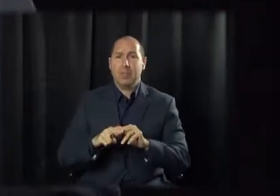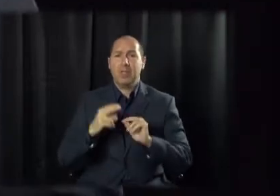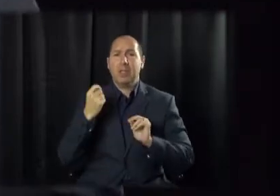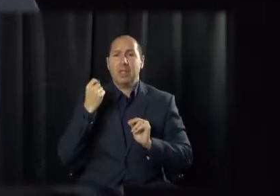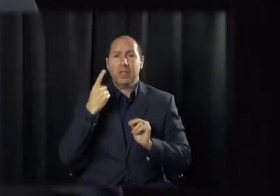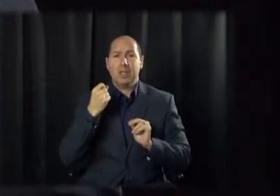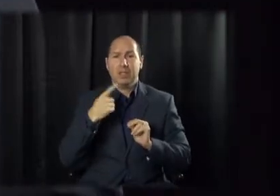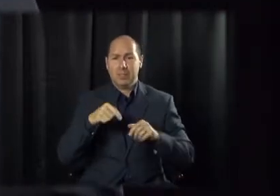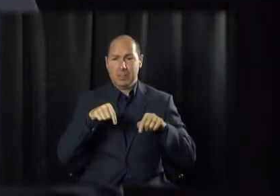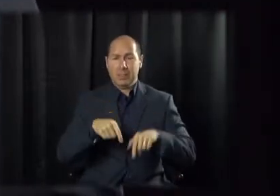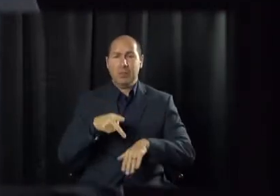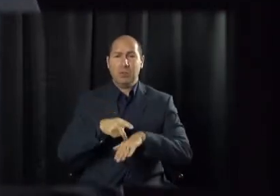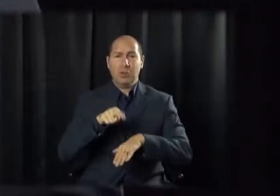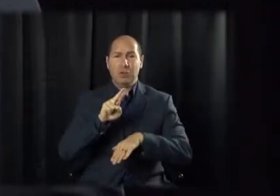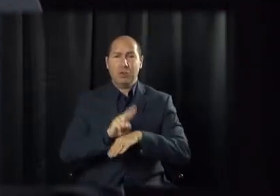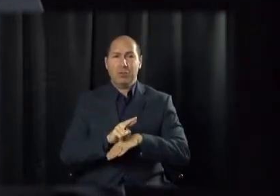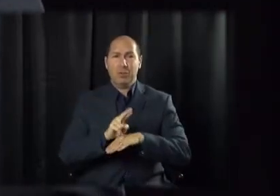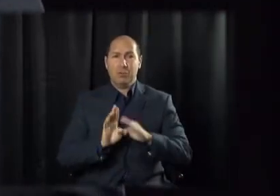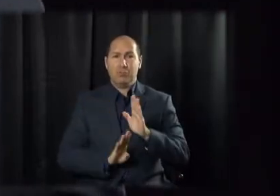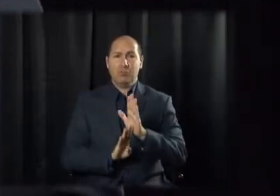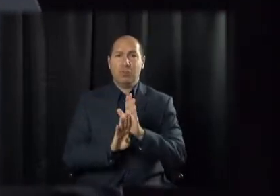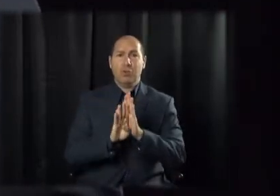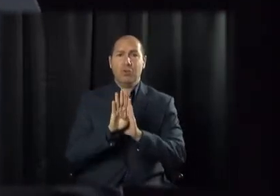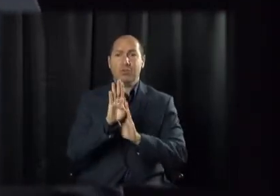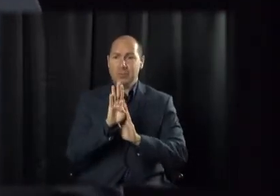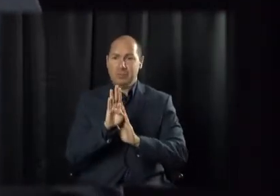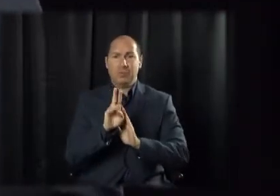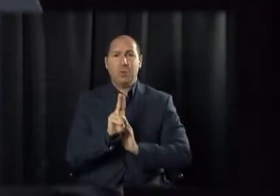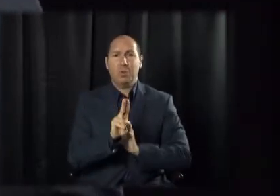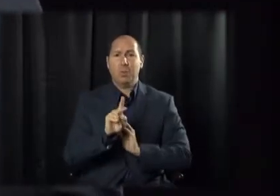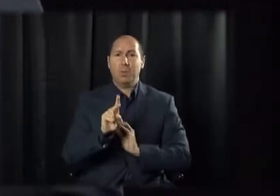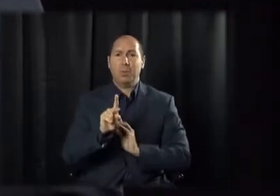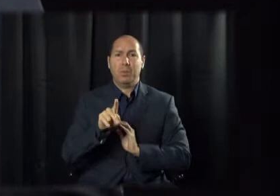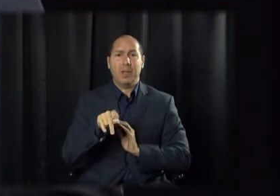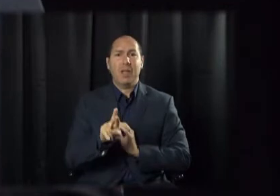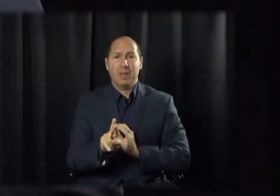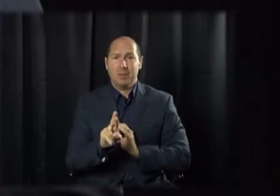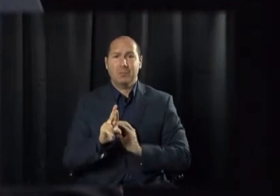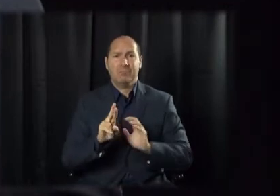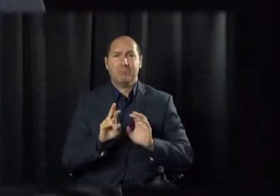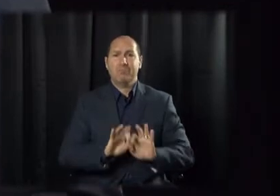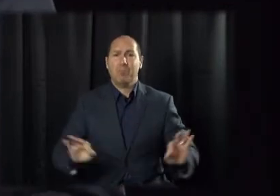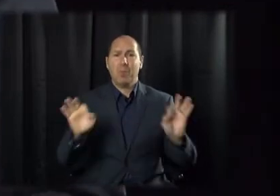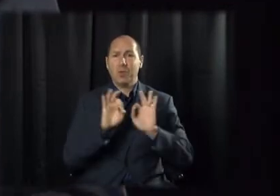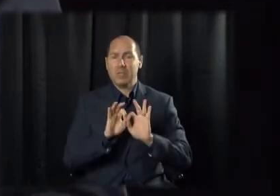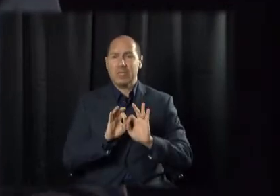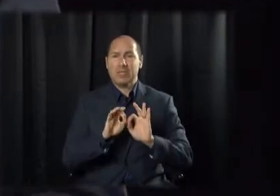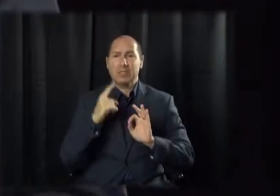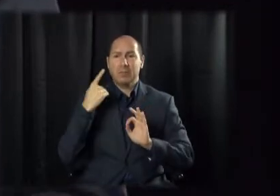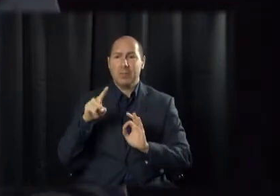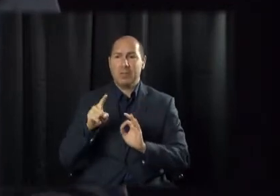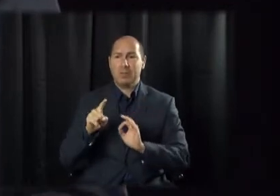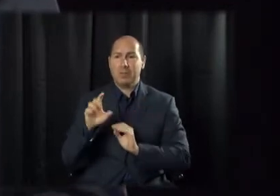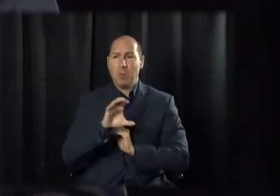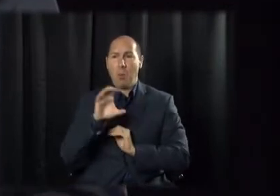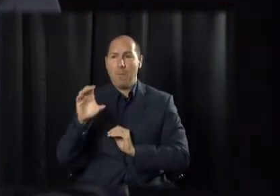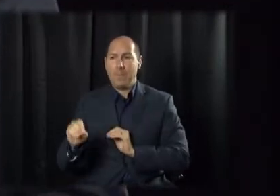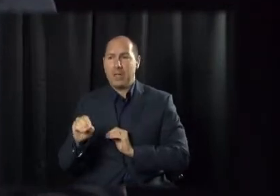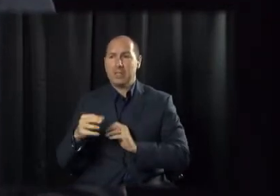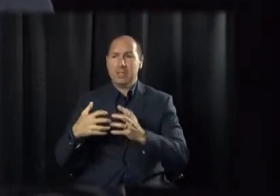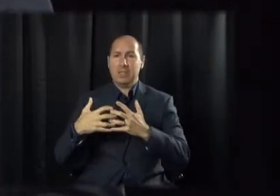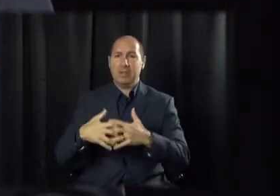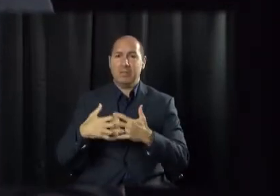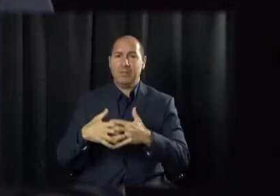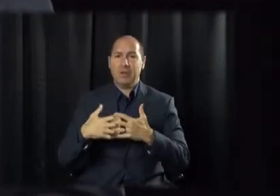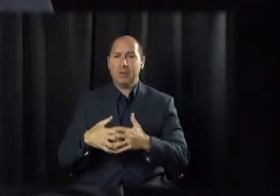of Puerto Rico's growth, both in attracting world-class companies and manufacturers, and also in equipping